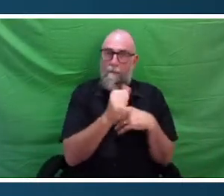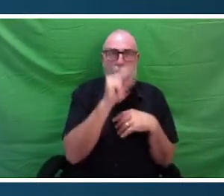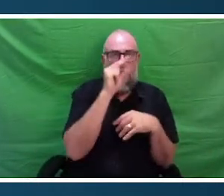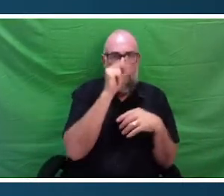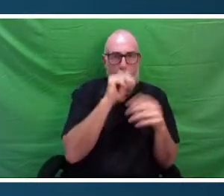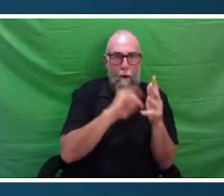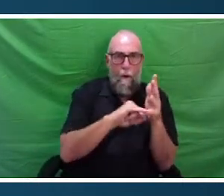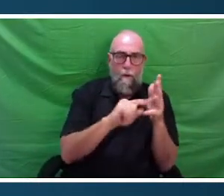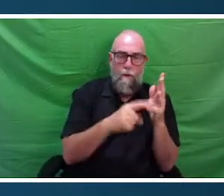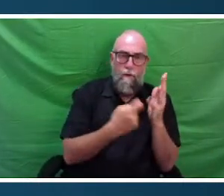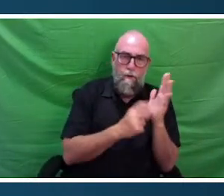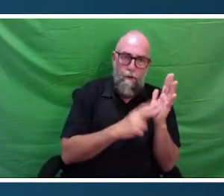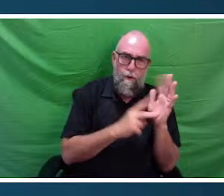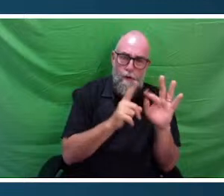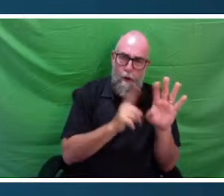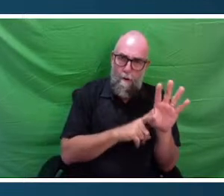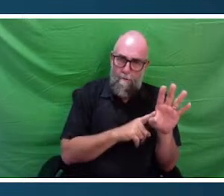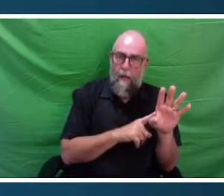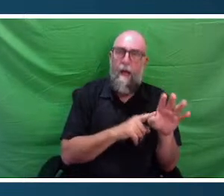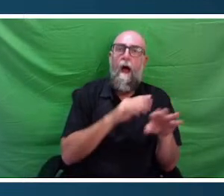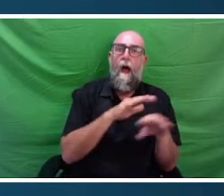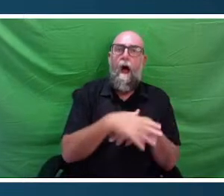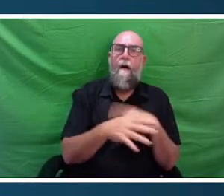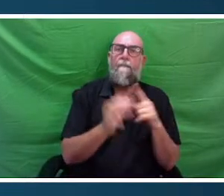PALM scheme workers.